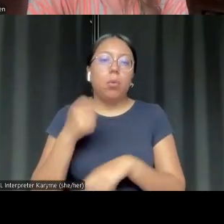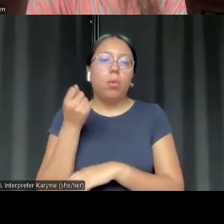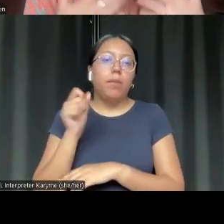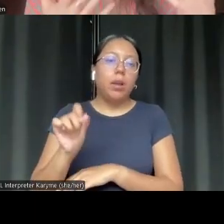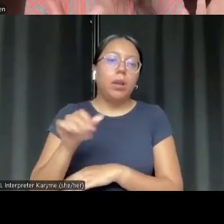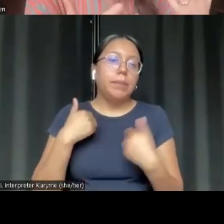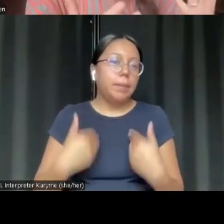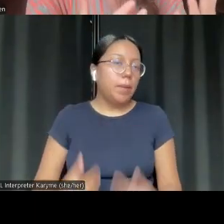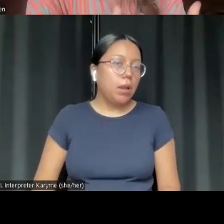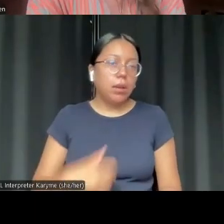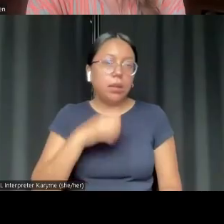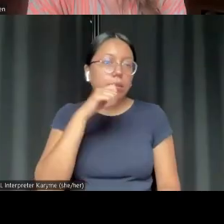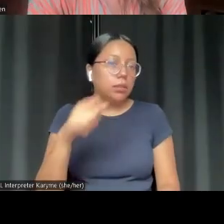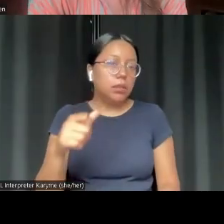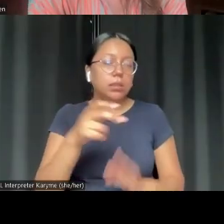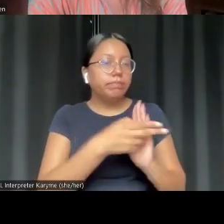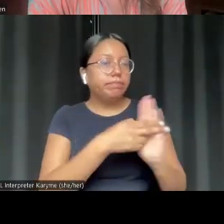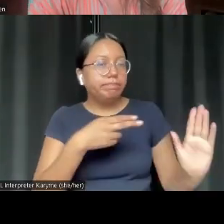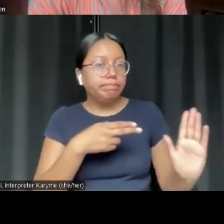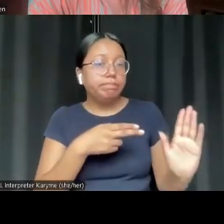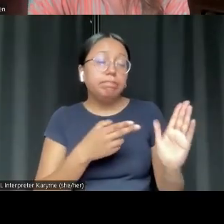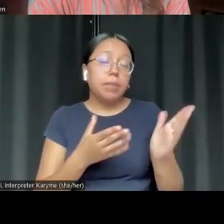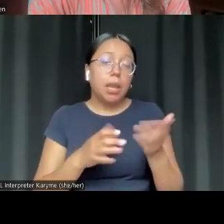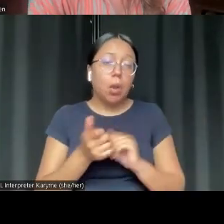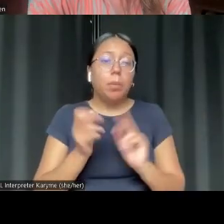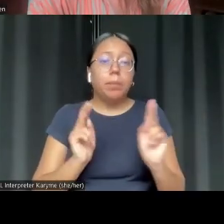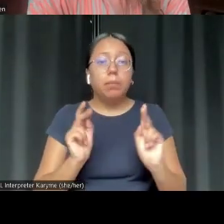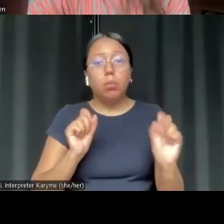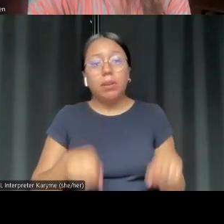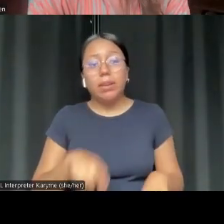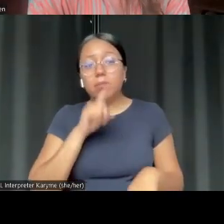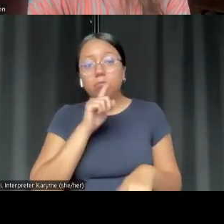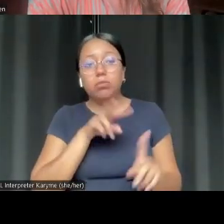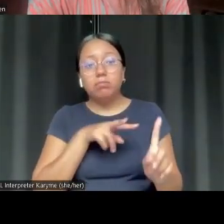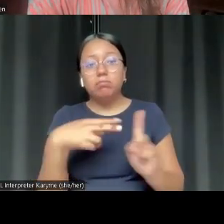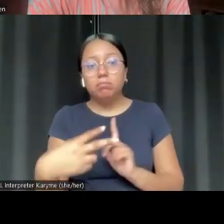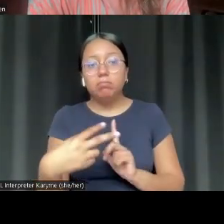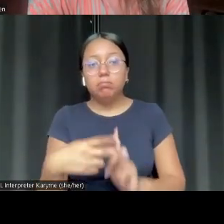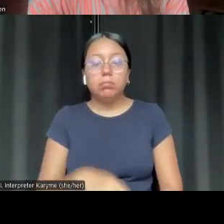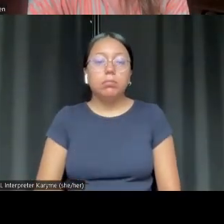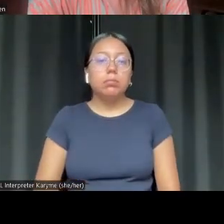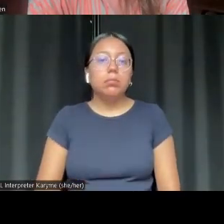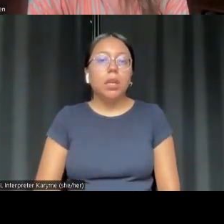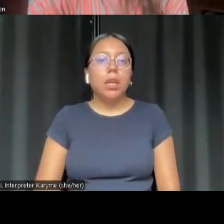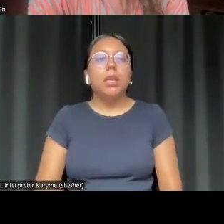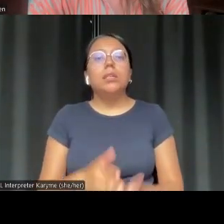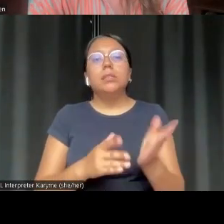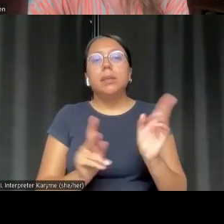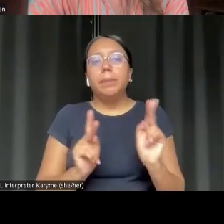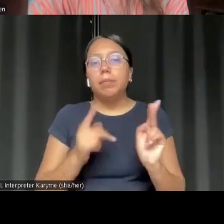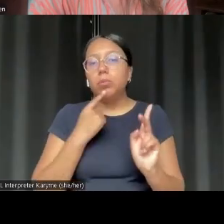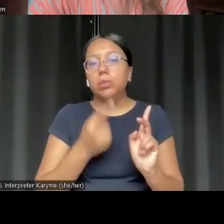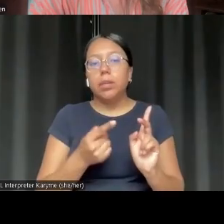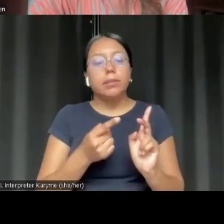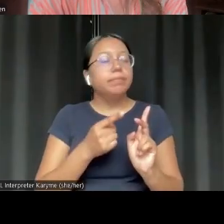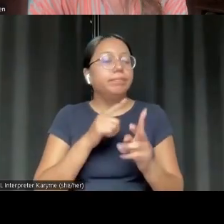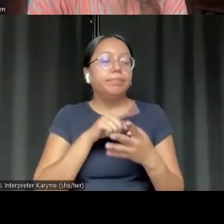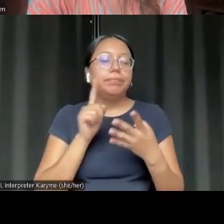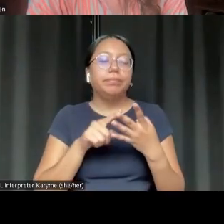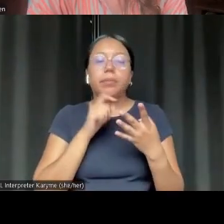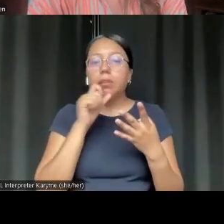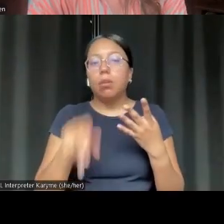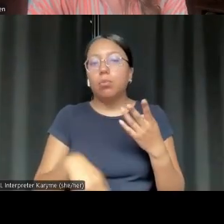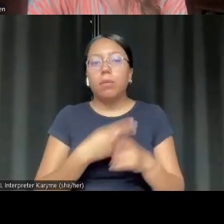one way that people read it symbolically. Lots of people have said it's not universal. Like, why should a kind of